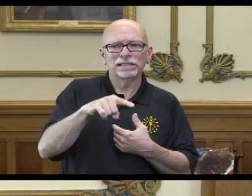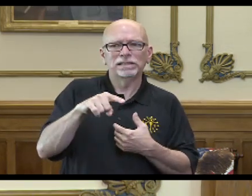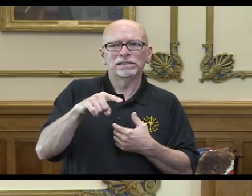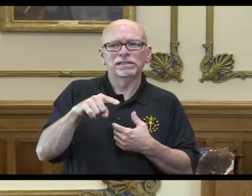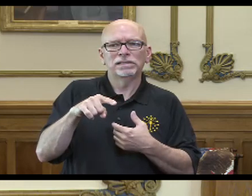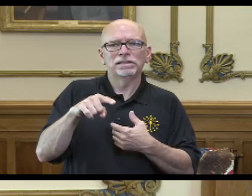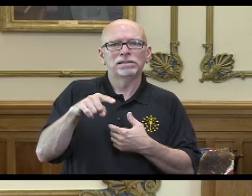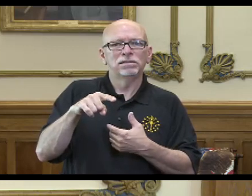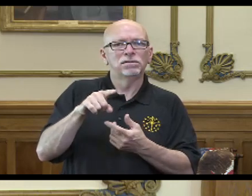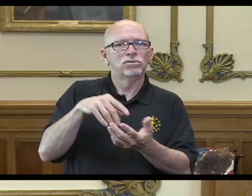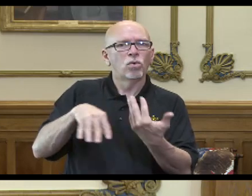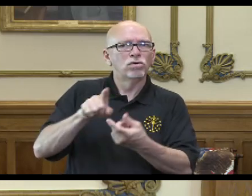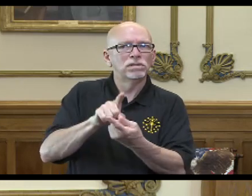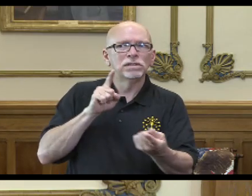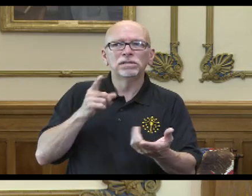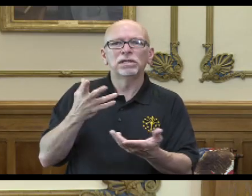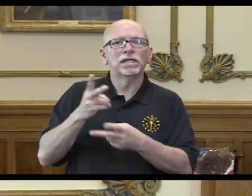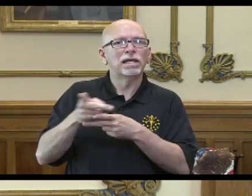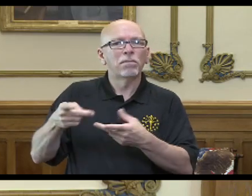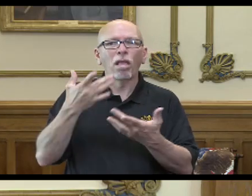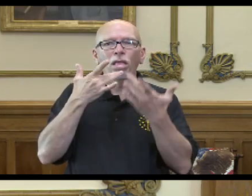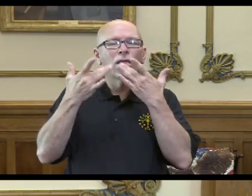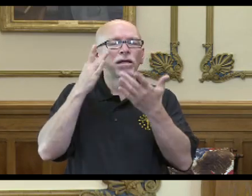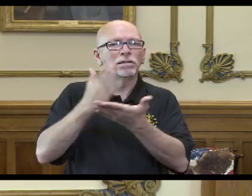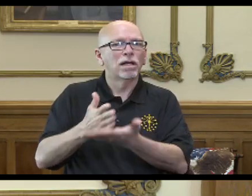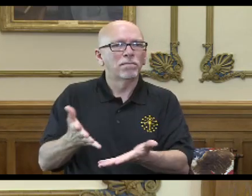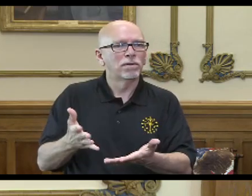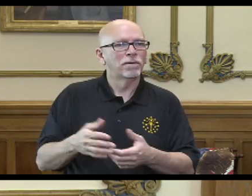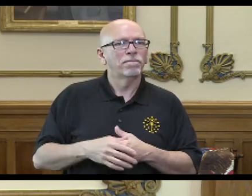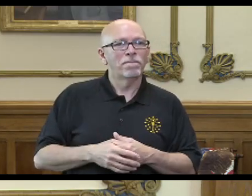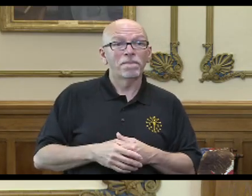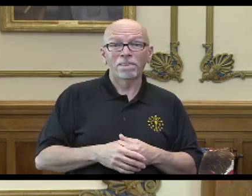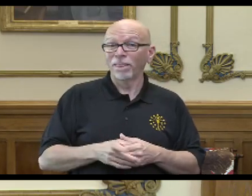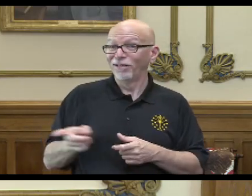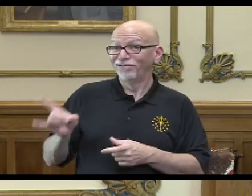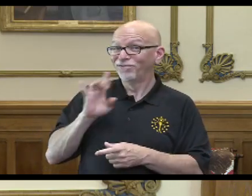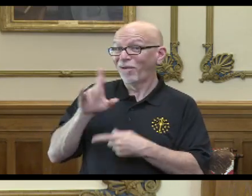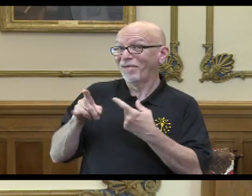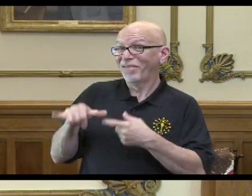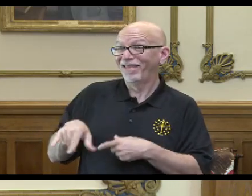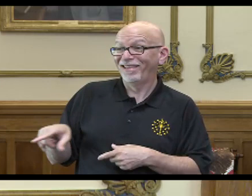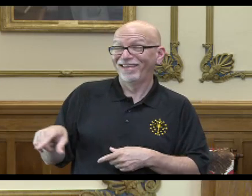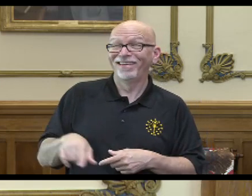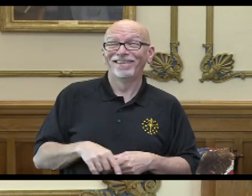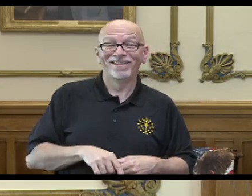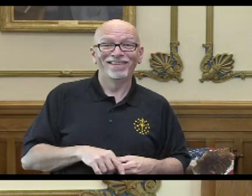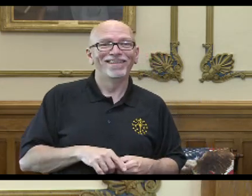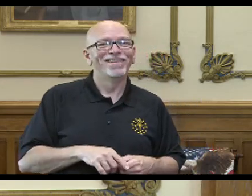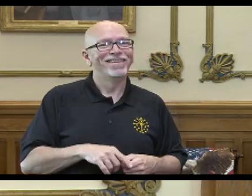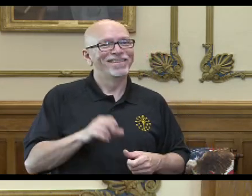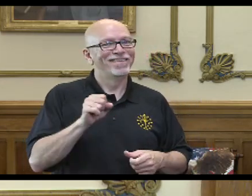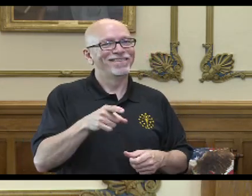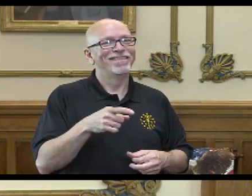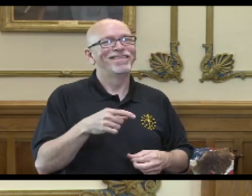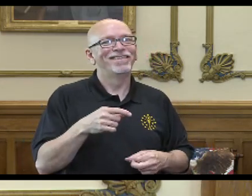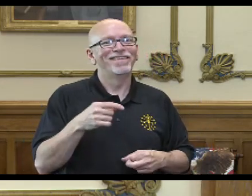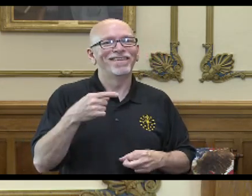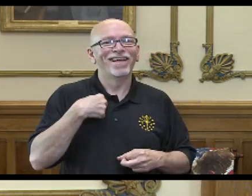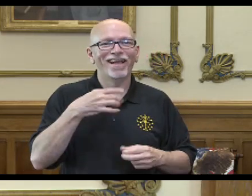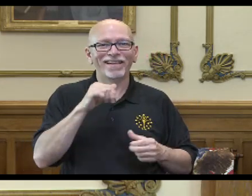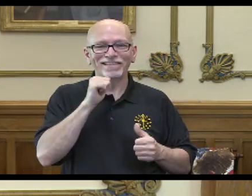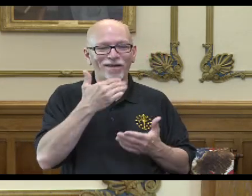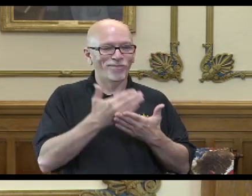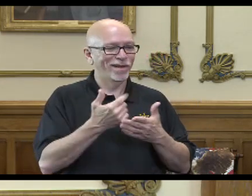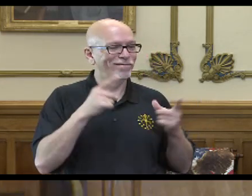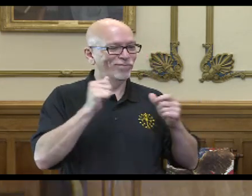social distancing and keeping their hands out of their mouths and so forth? You talked about this. Yeah, I didn't achieve it very well with my own children, so I'm